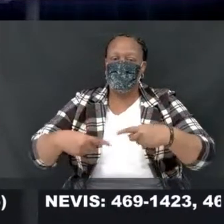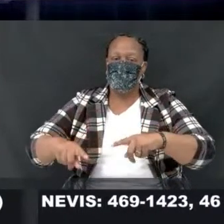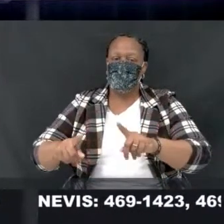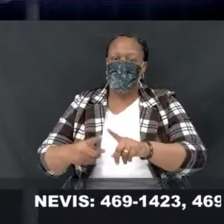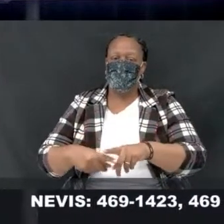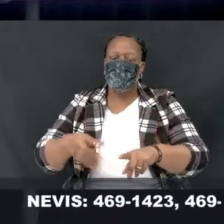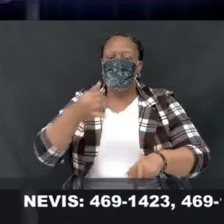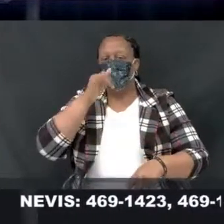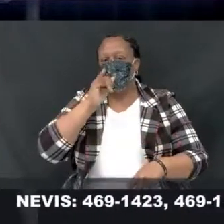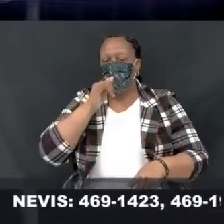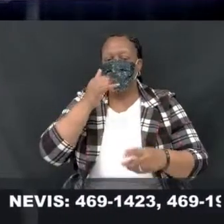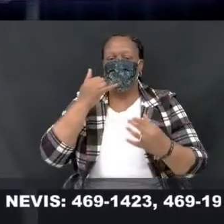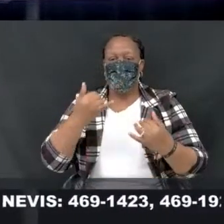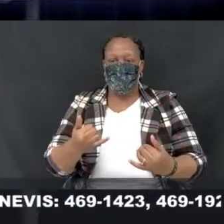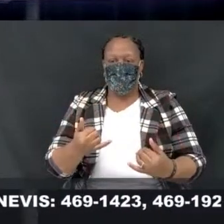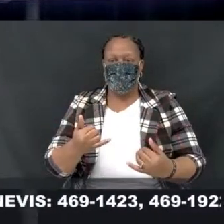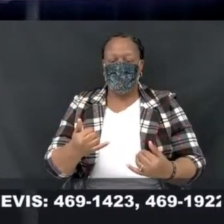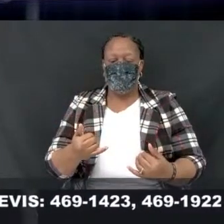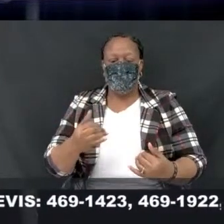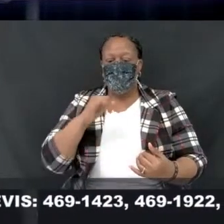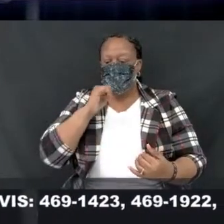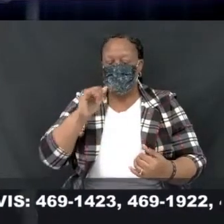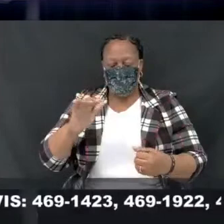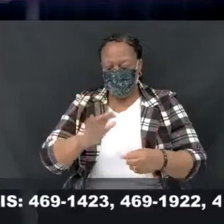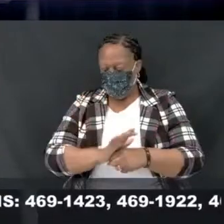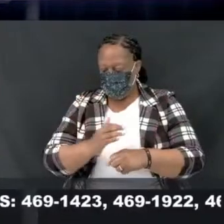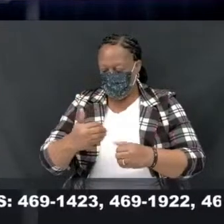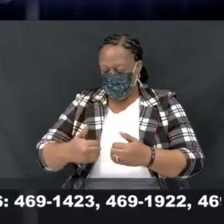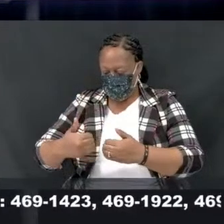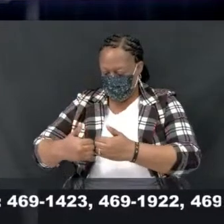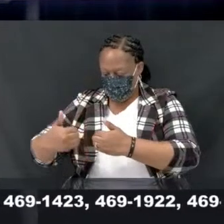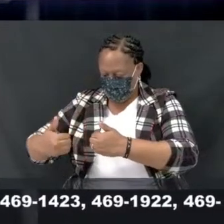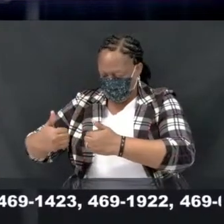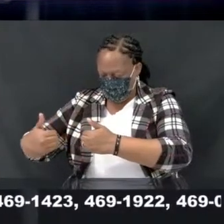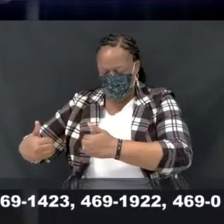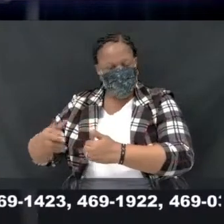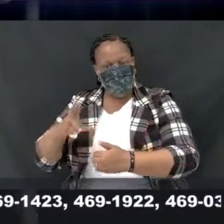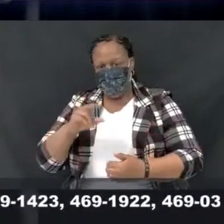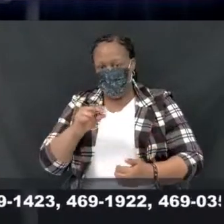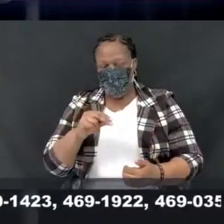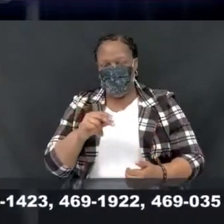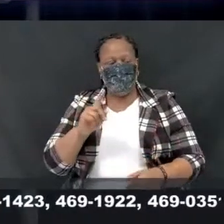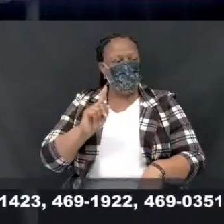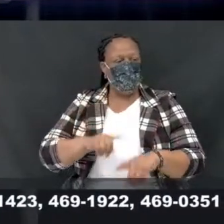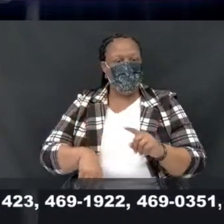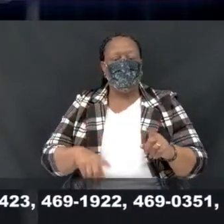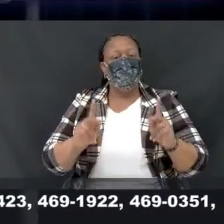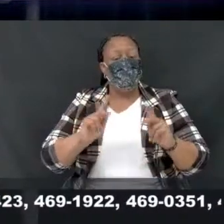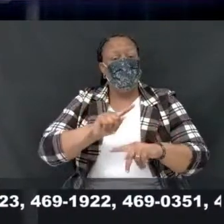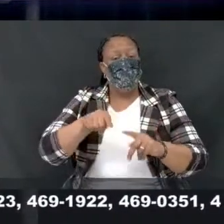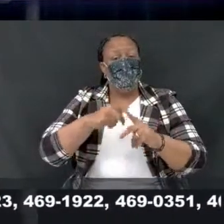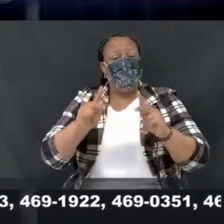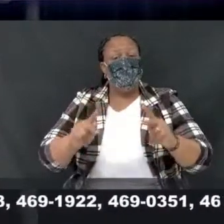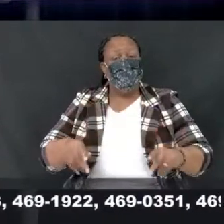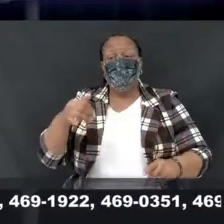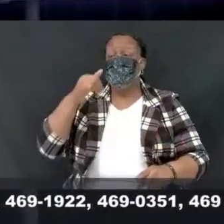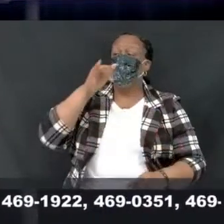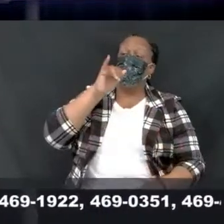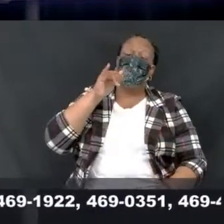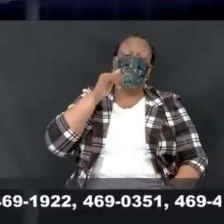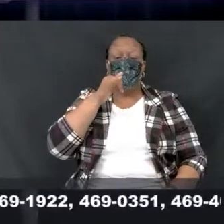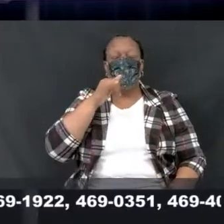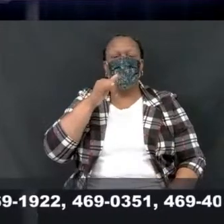injury risks from not enough space, inability to control the crowd, fire